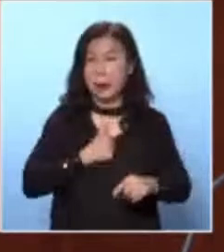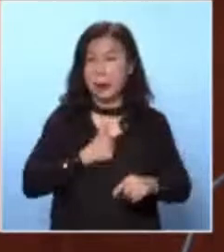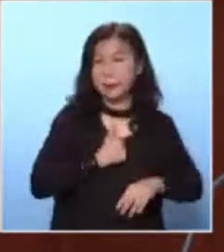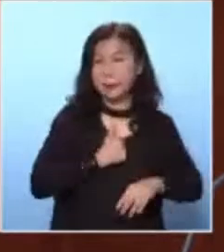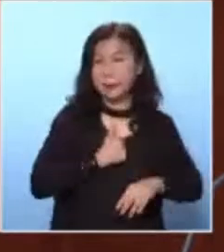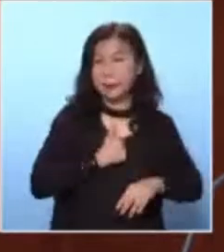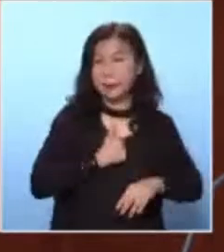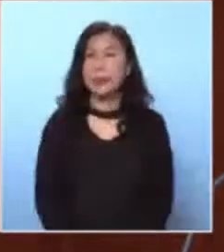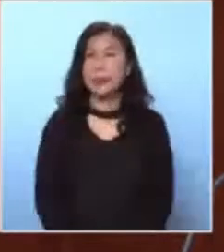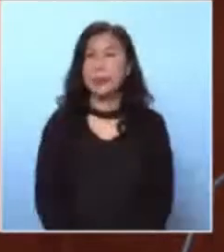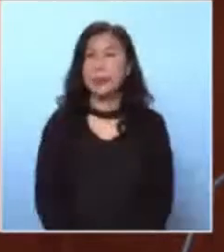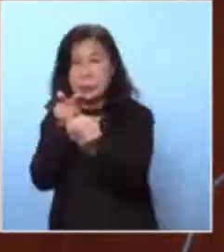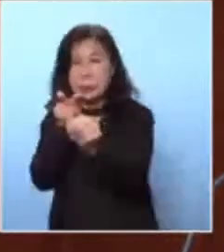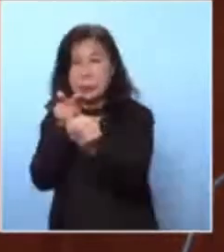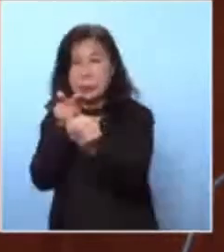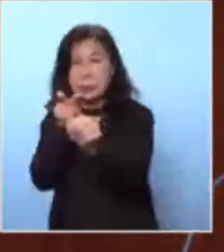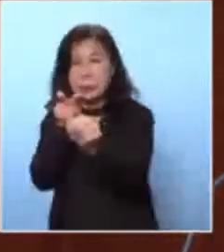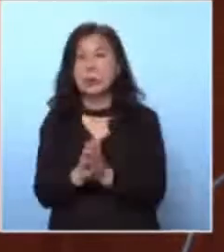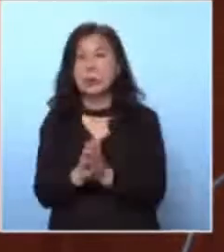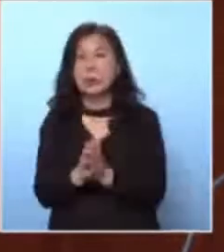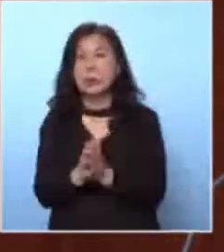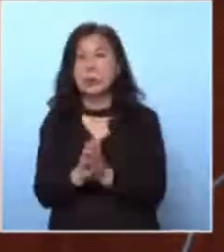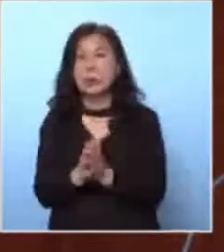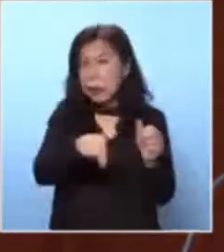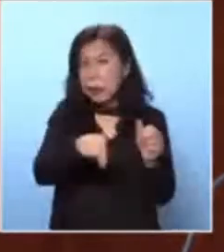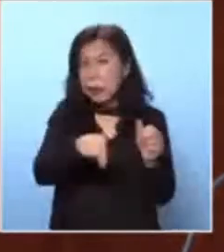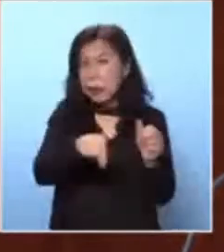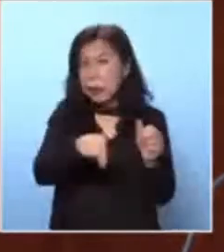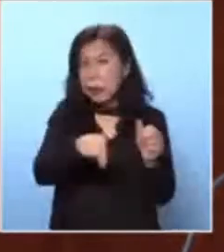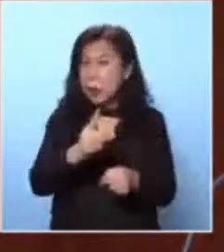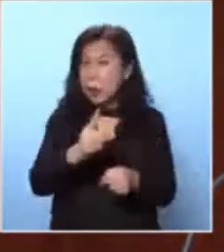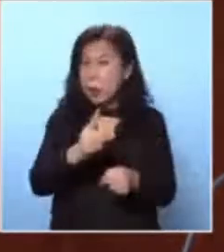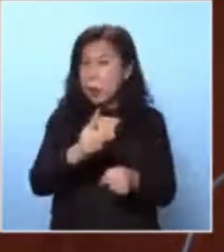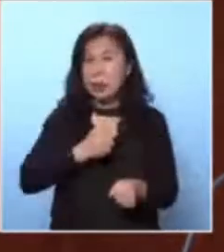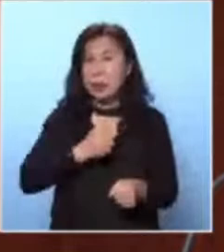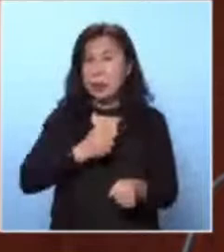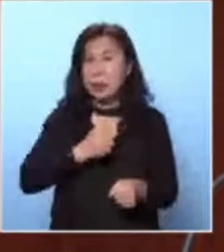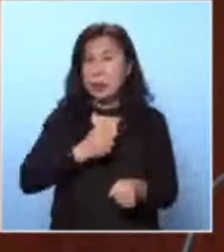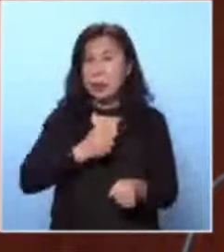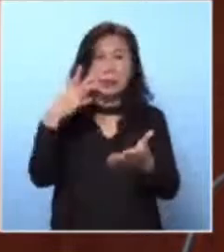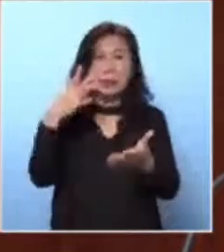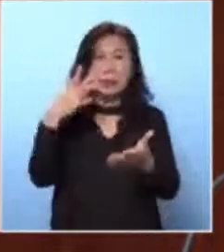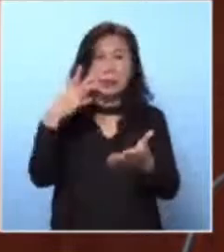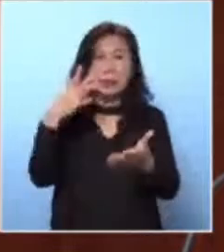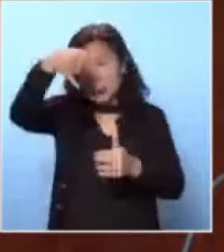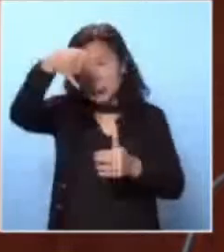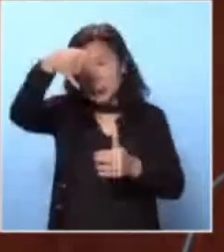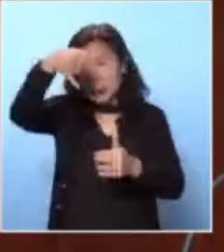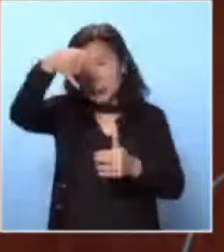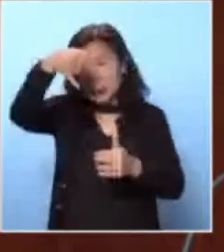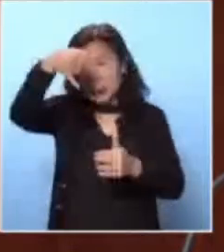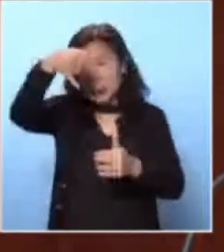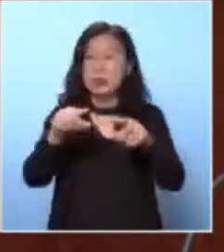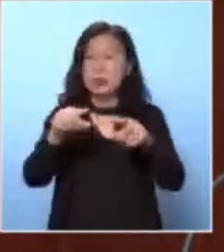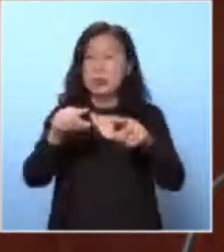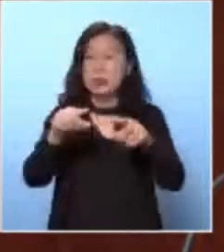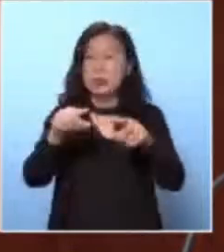To keep track of our land production, the government released for the first time a 10-year supply forecast of